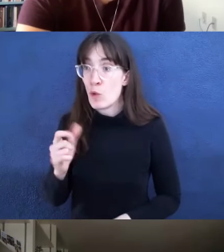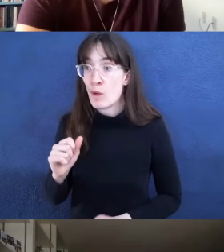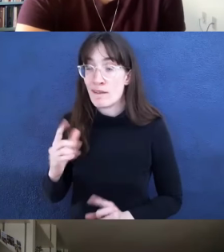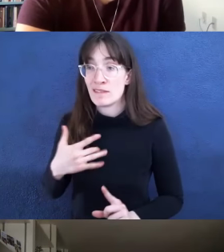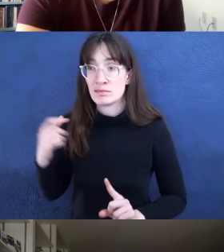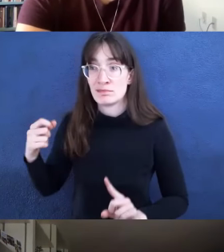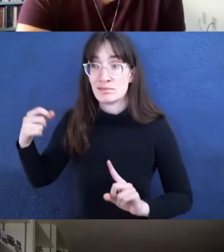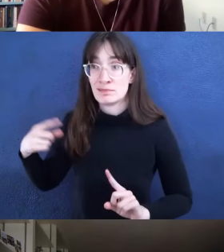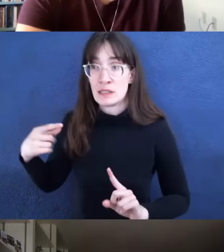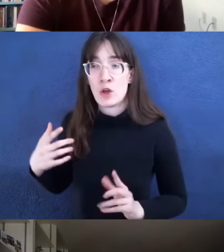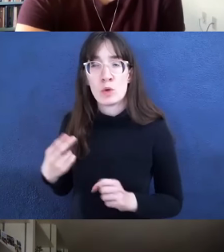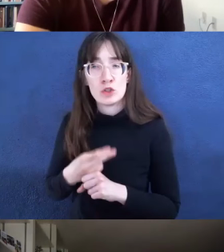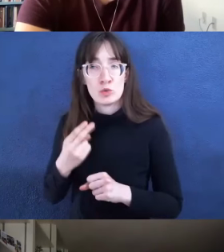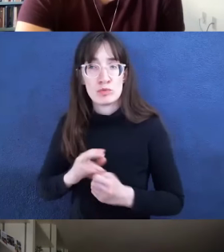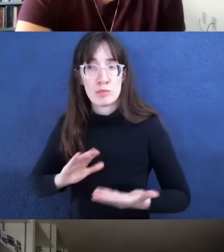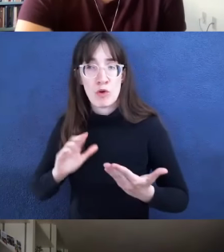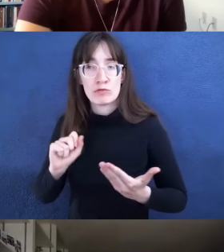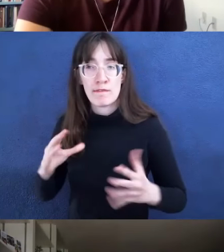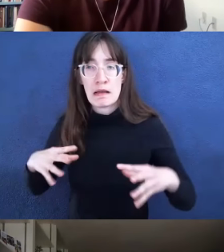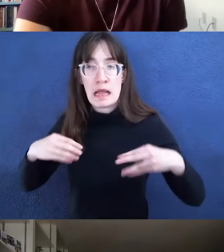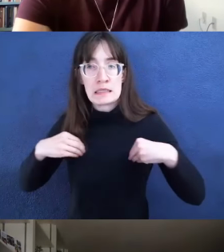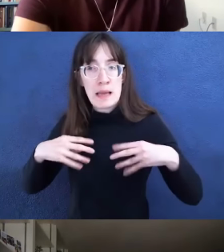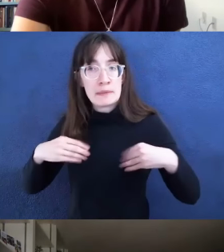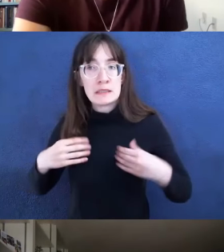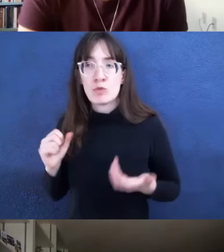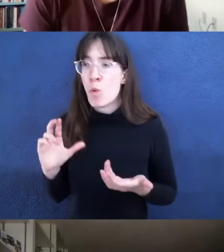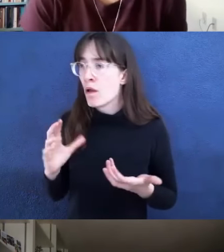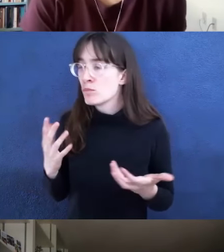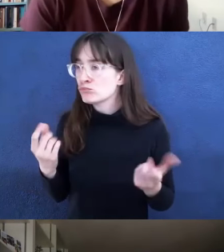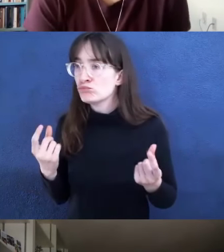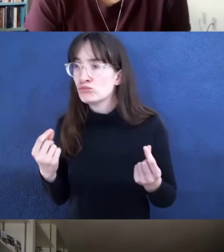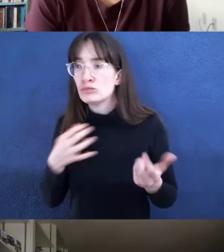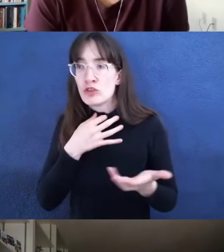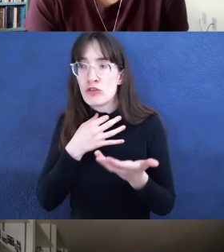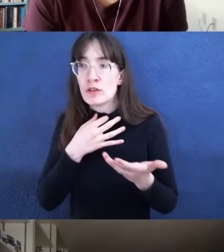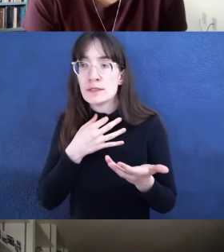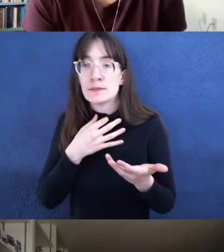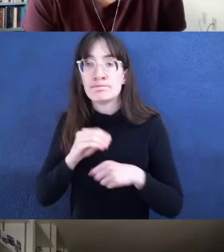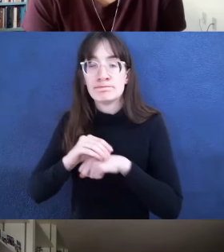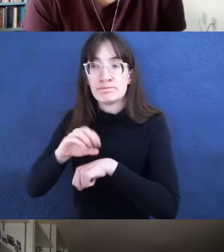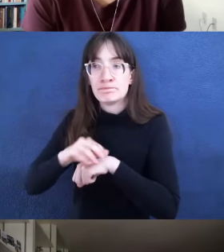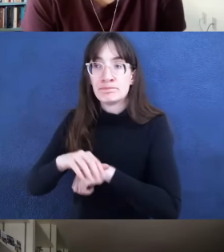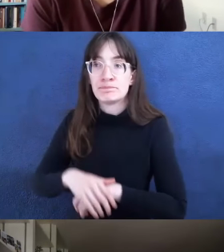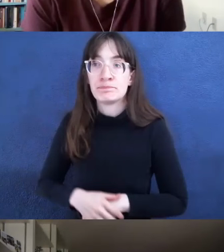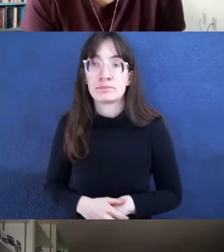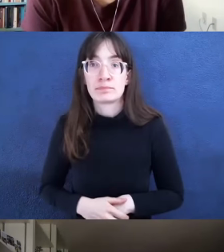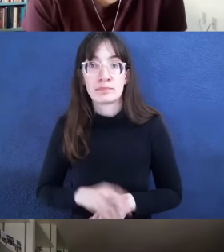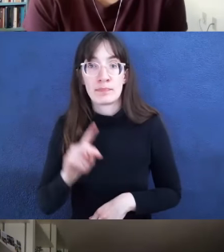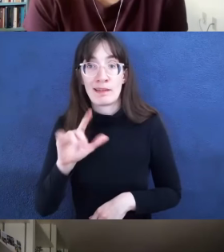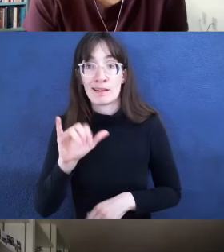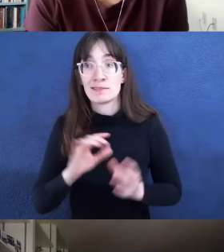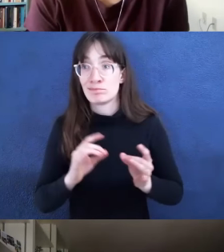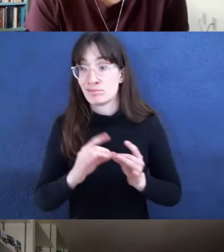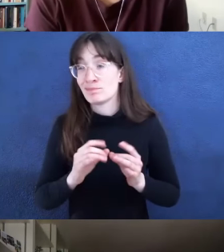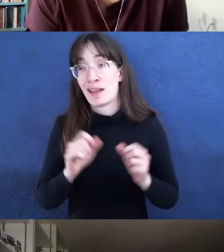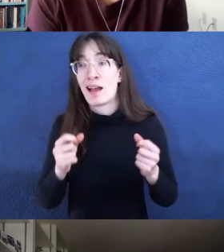use acceptance? What would you recommend in that event? Sure. So triggers can definitely come up